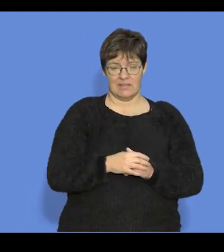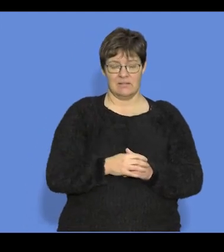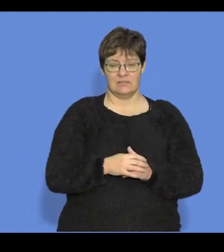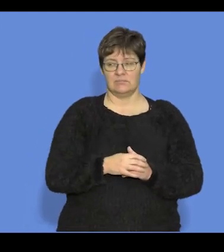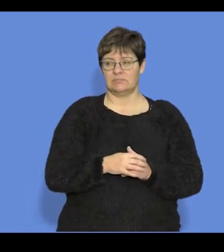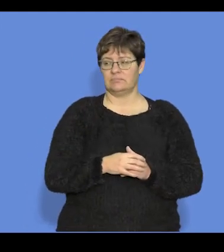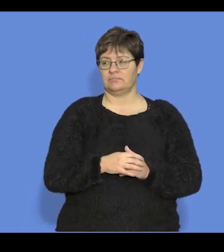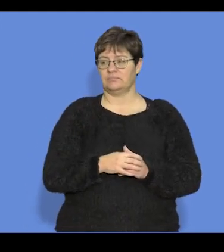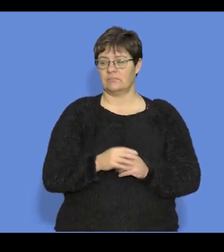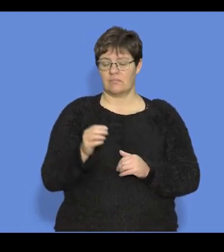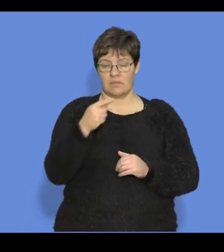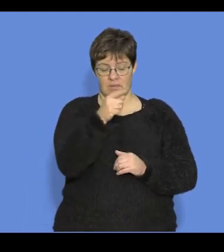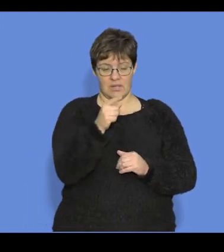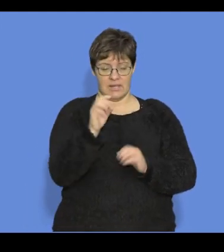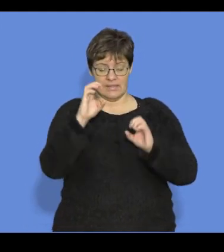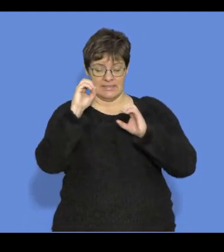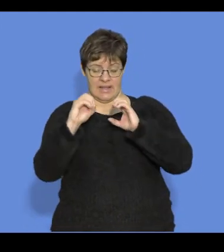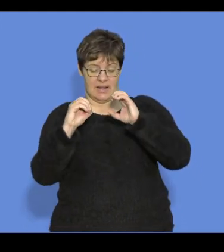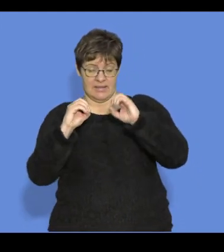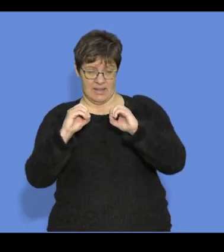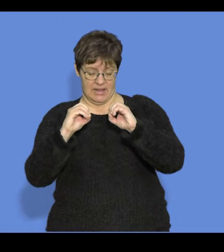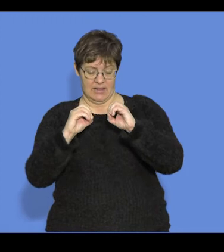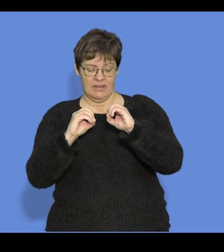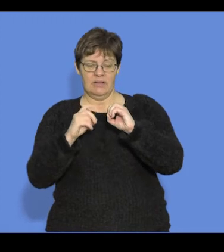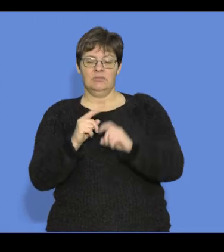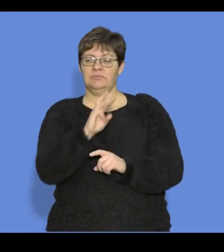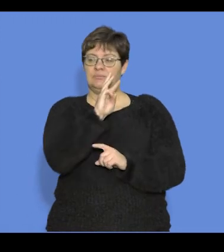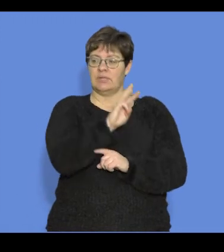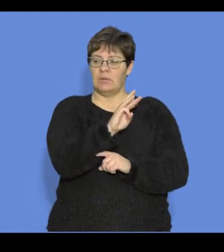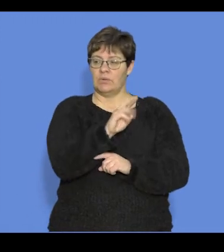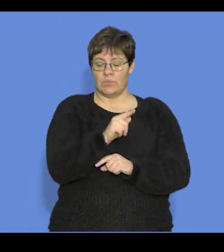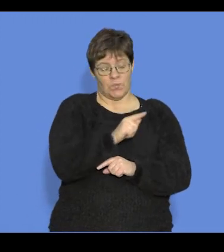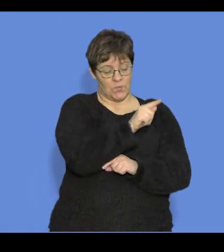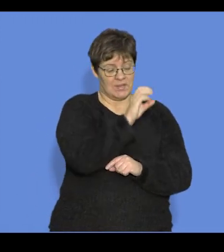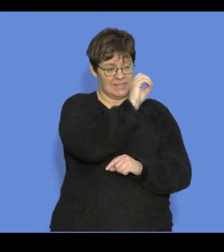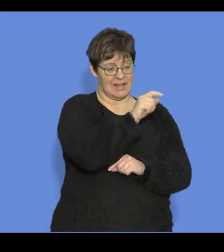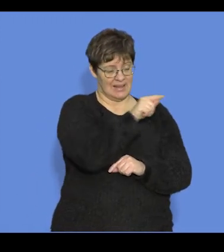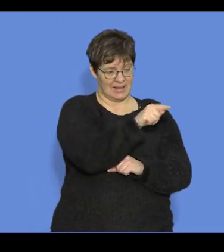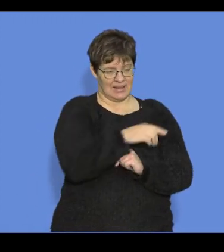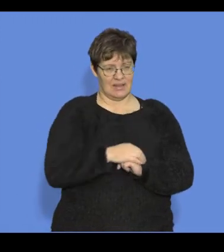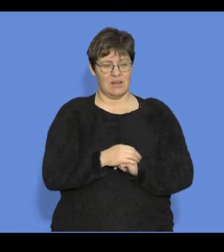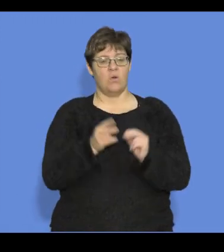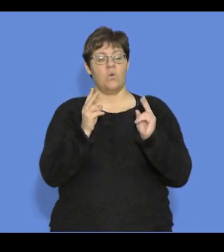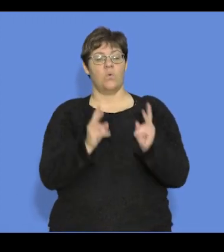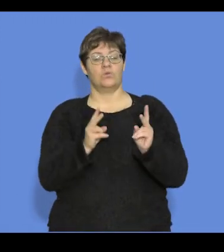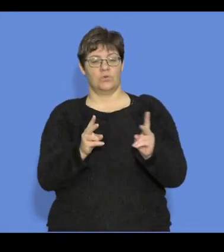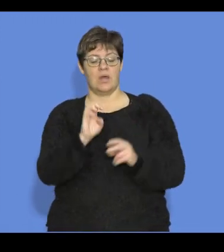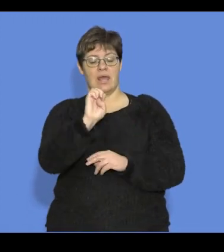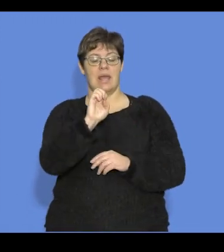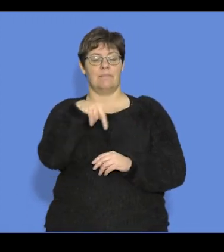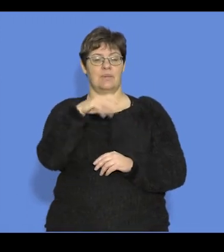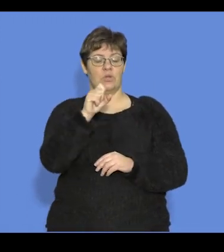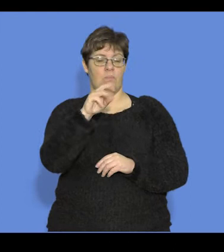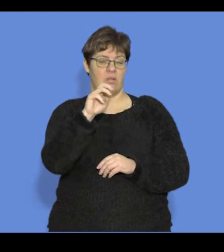that is those cells there, and W, that is your ordinary epidermal